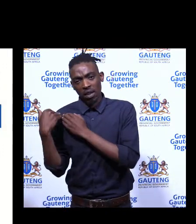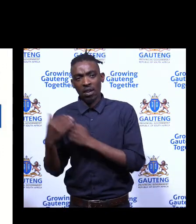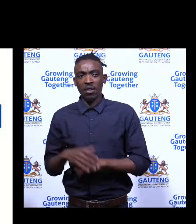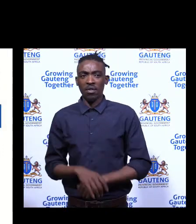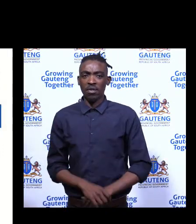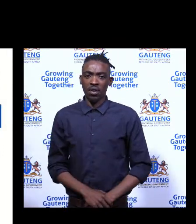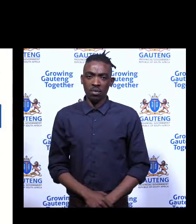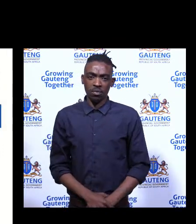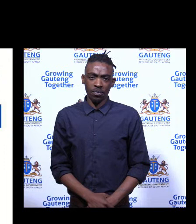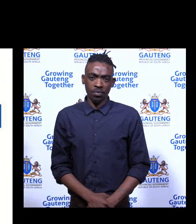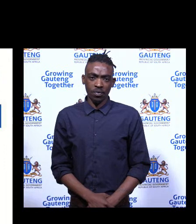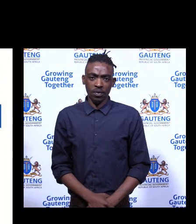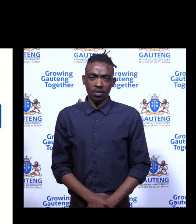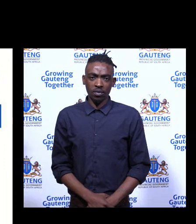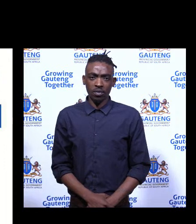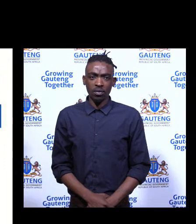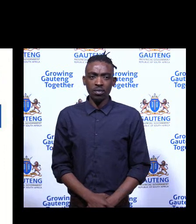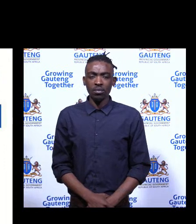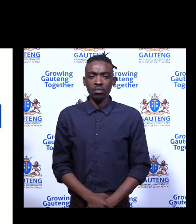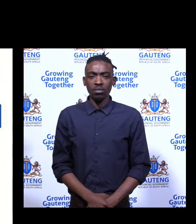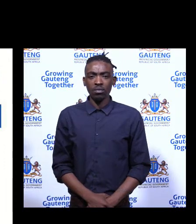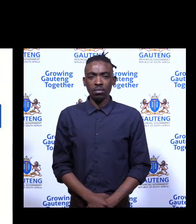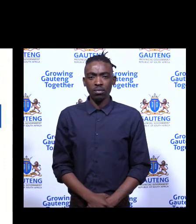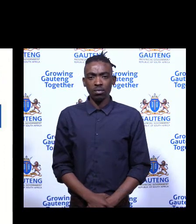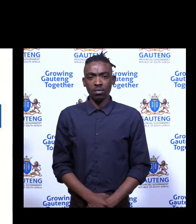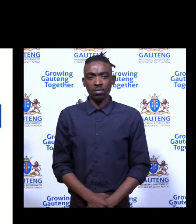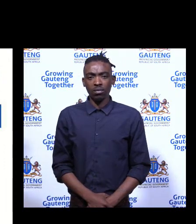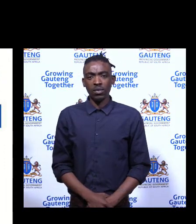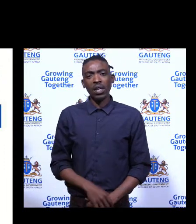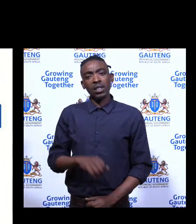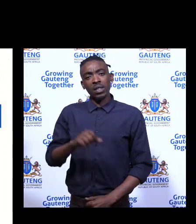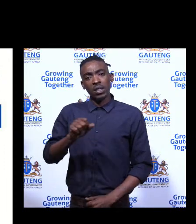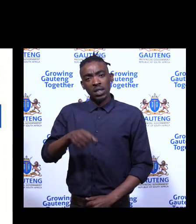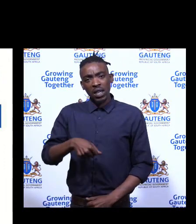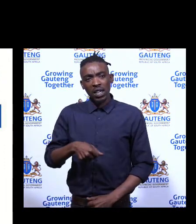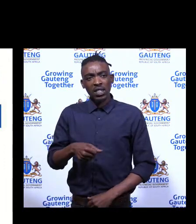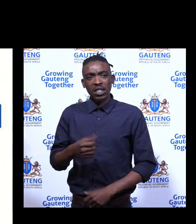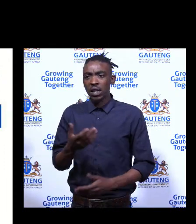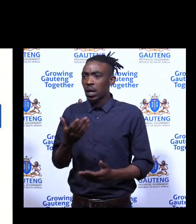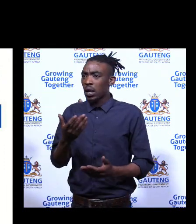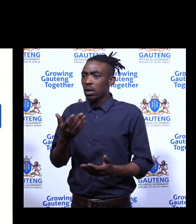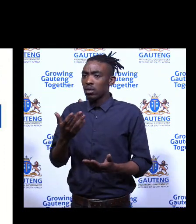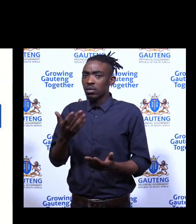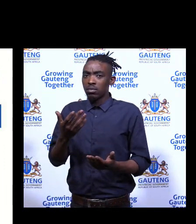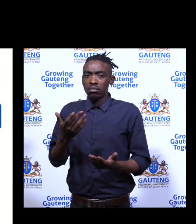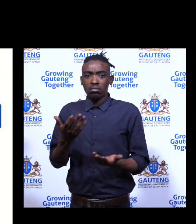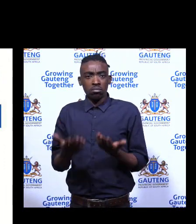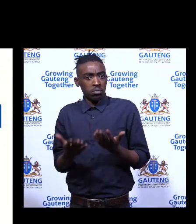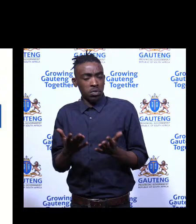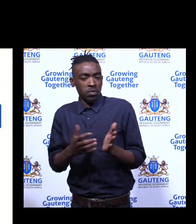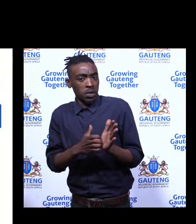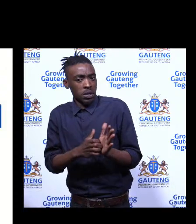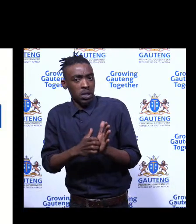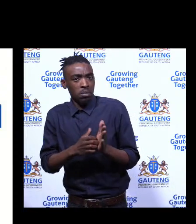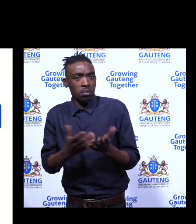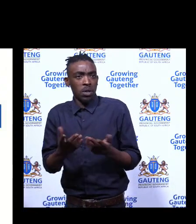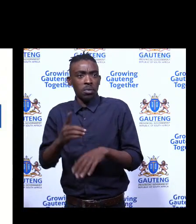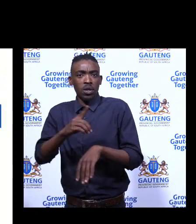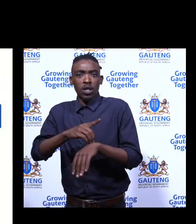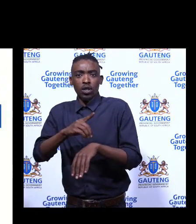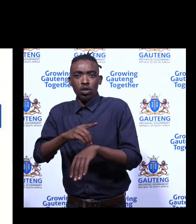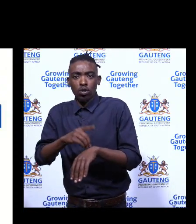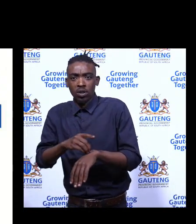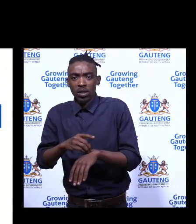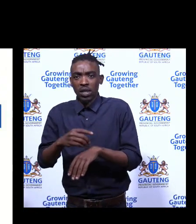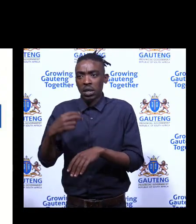actually not even be, it might be that in that day, the doctor and the nurse did pitch up at work, but there is